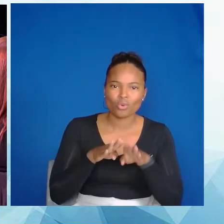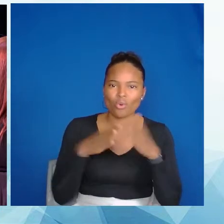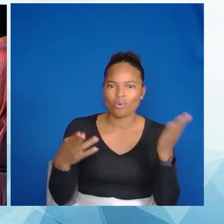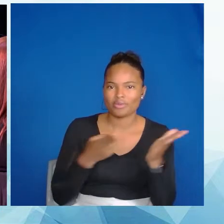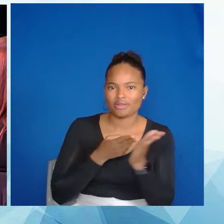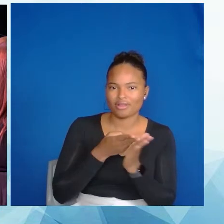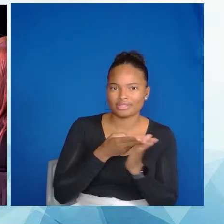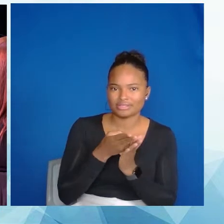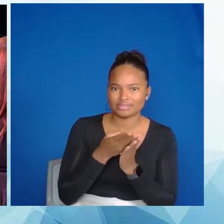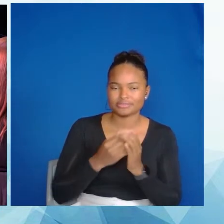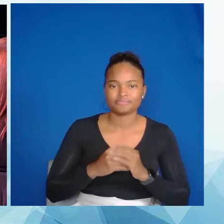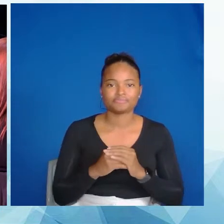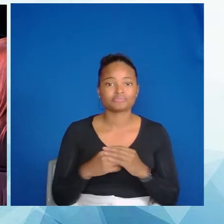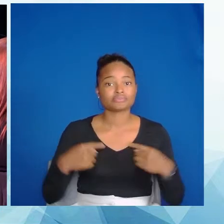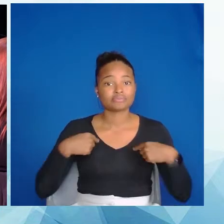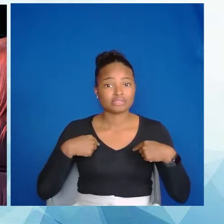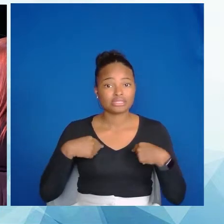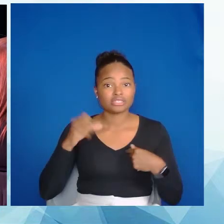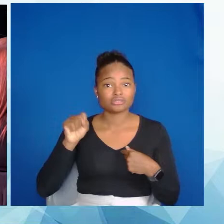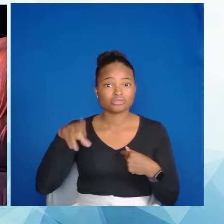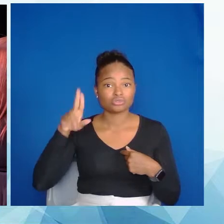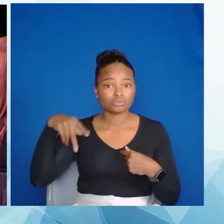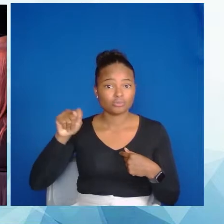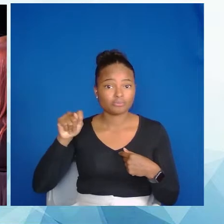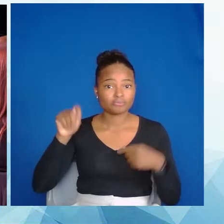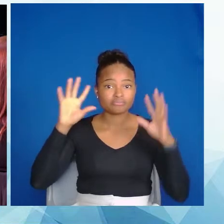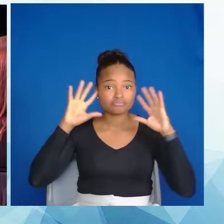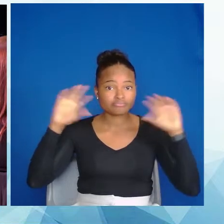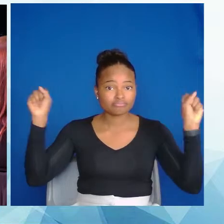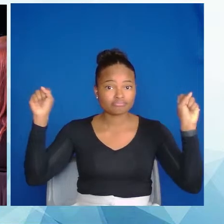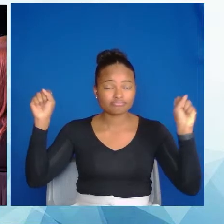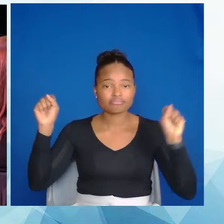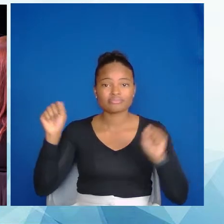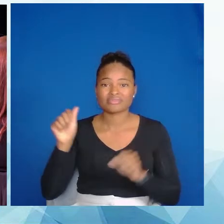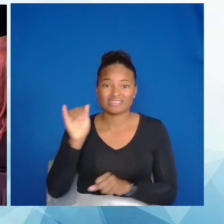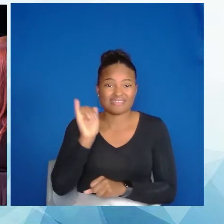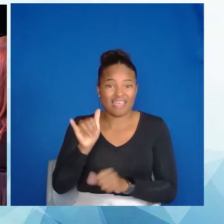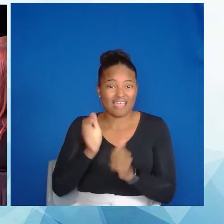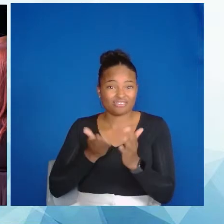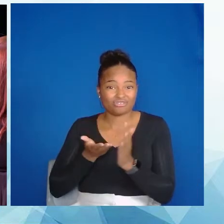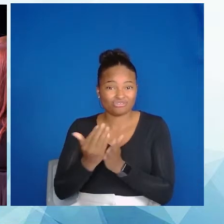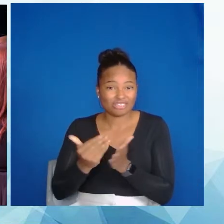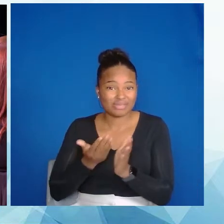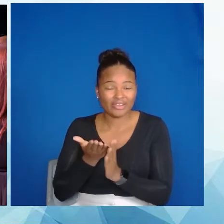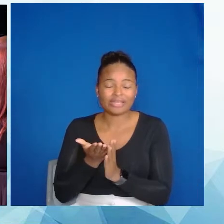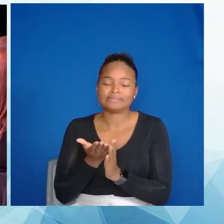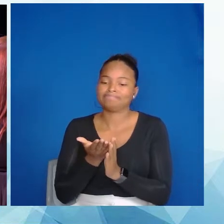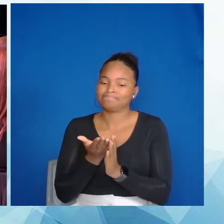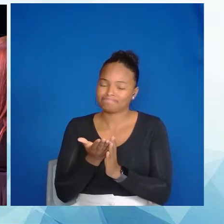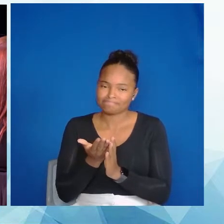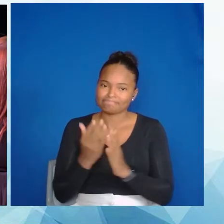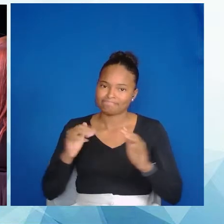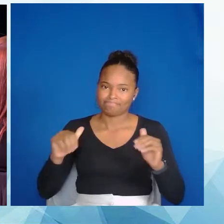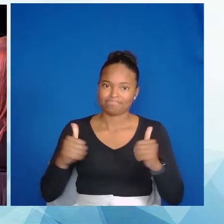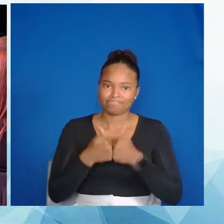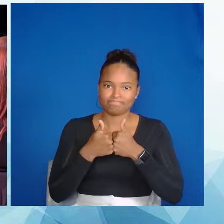as superintendent, that has been one of the most challenging parts of my job.